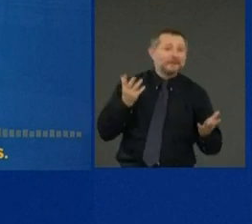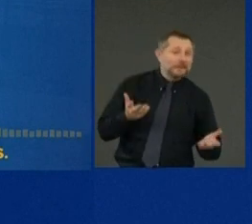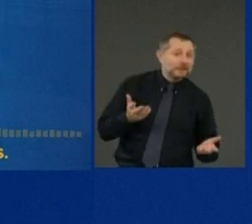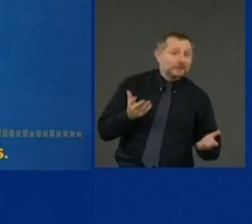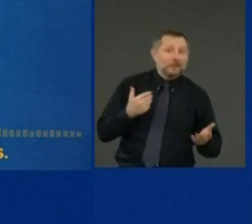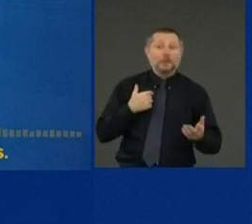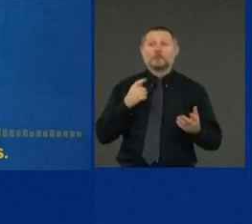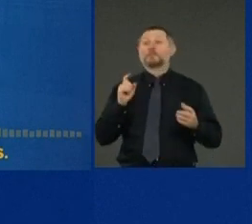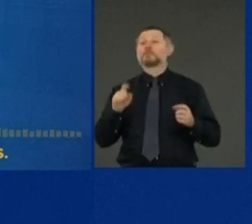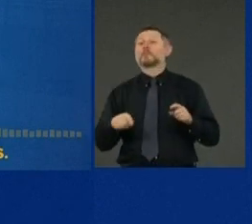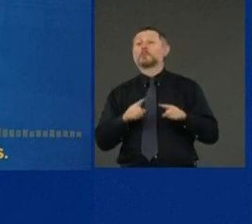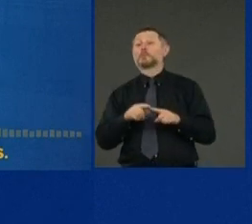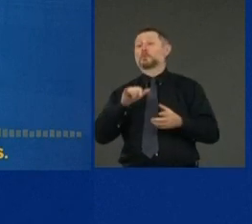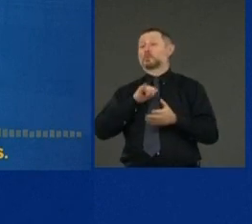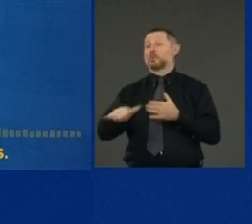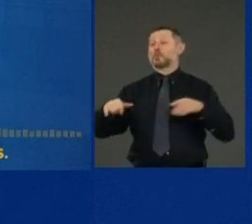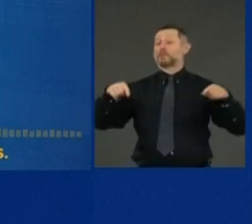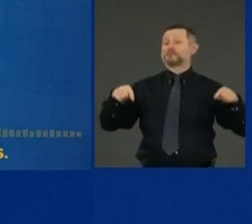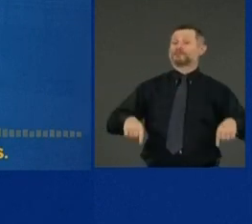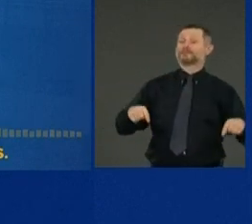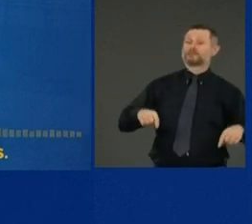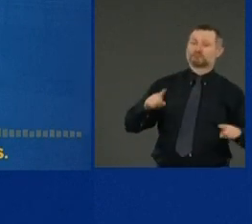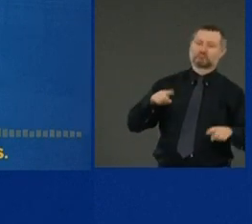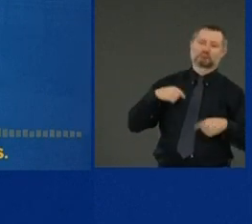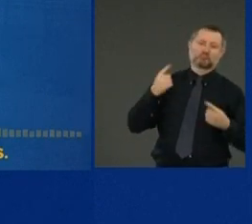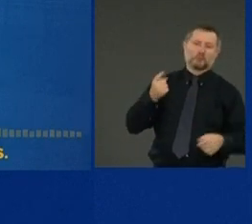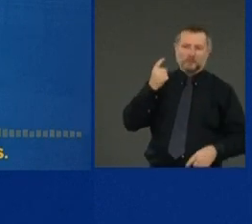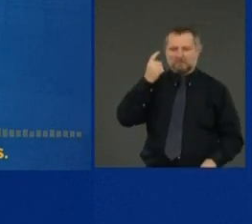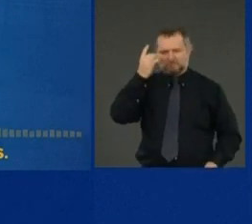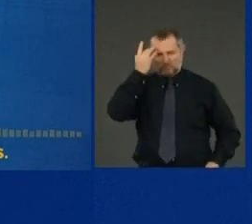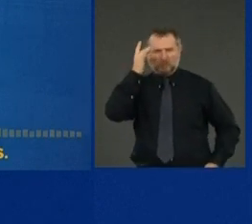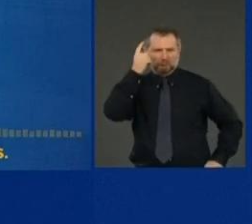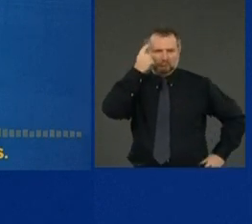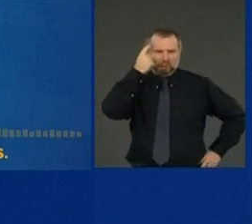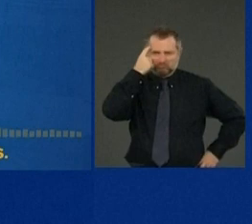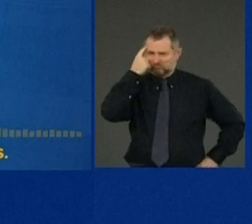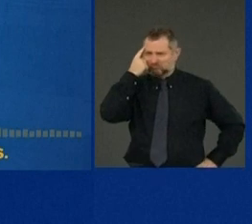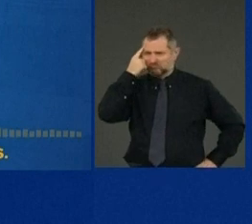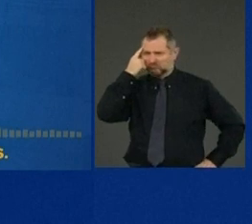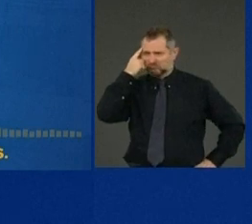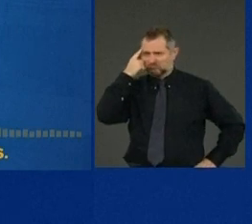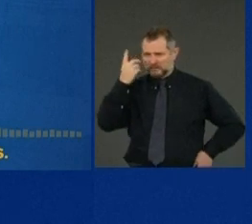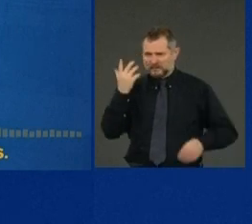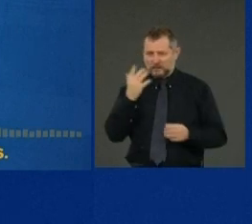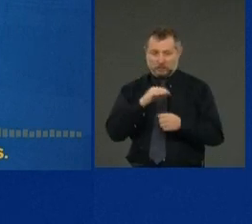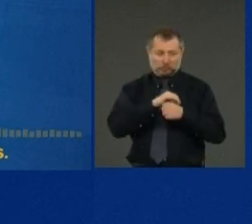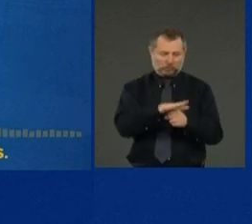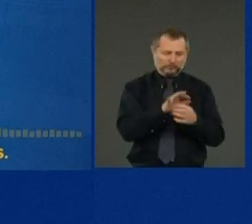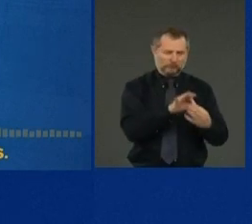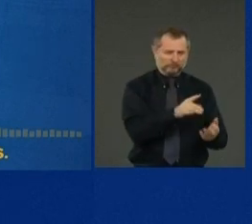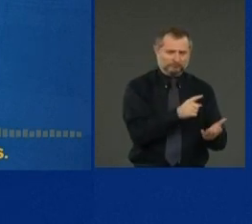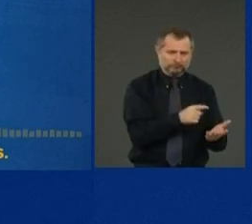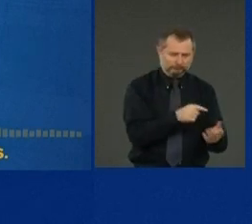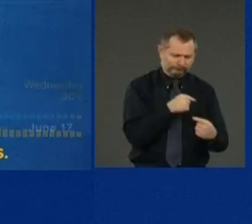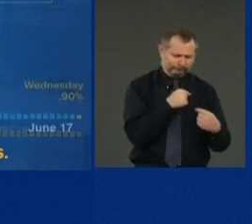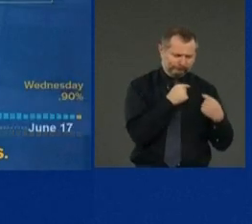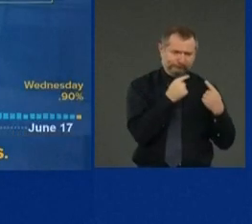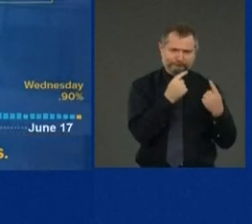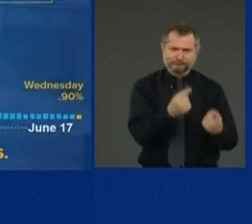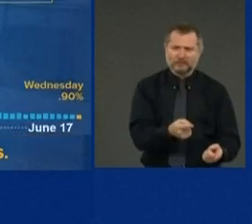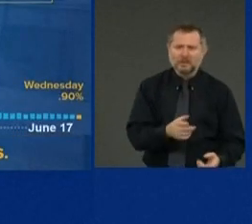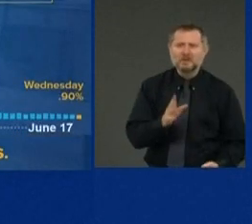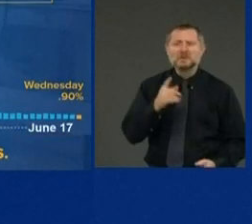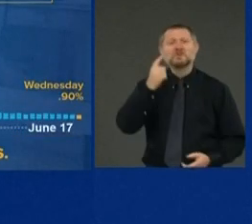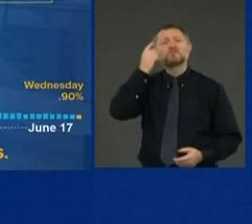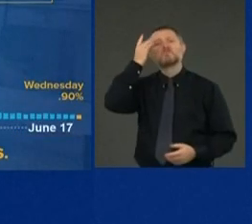New York has been smart about handling the coronavirus crisis. Smart means